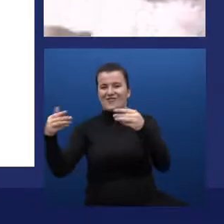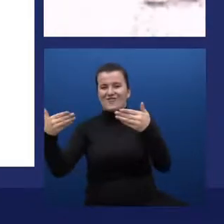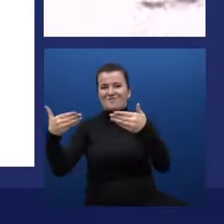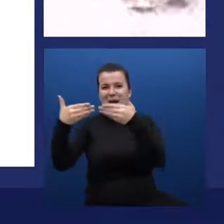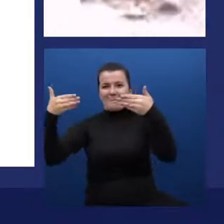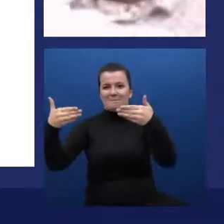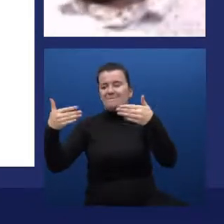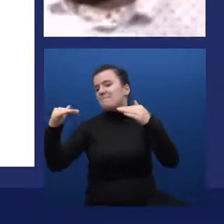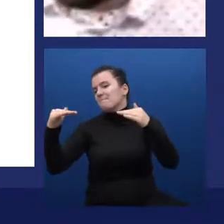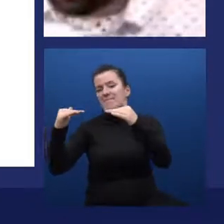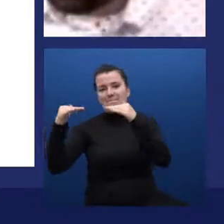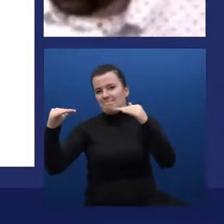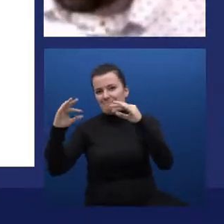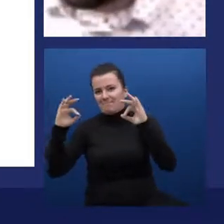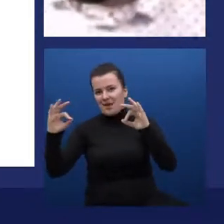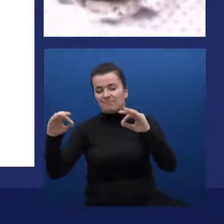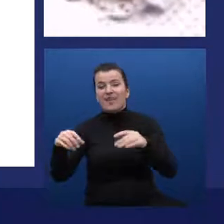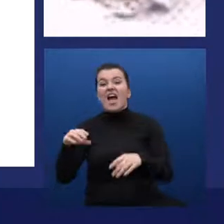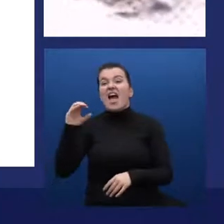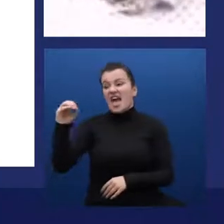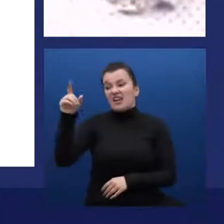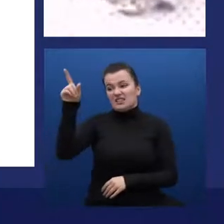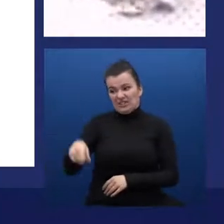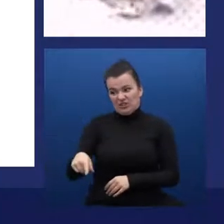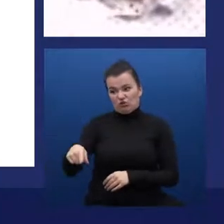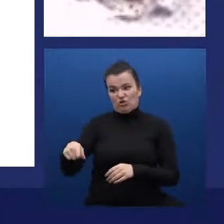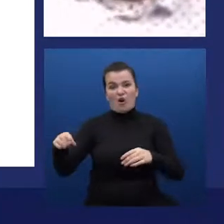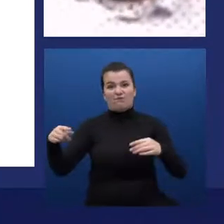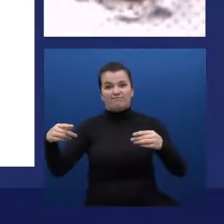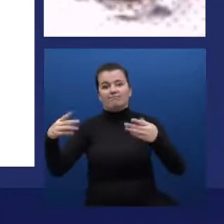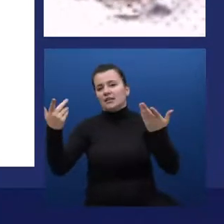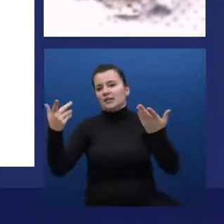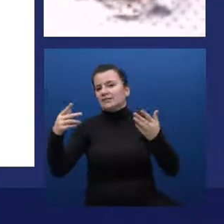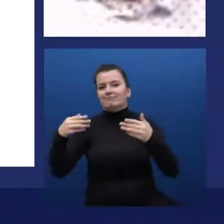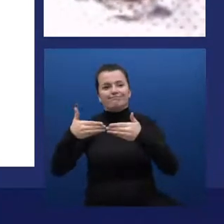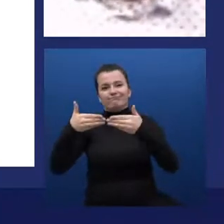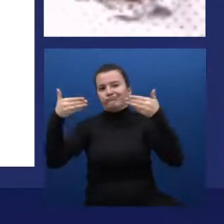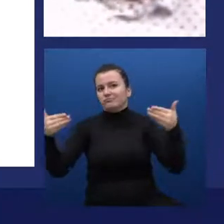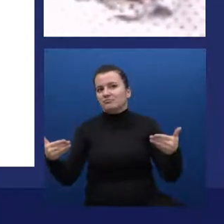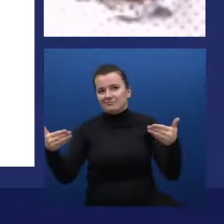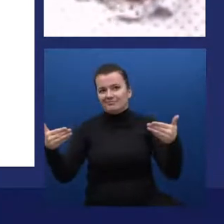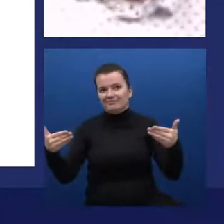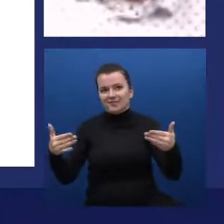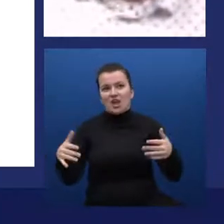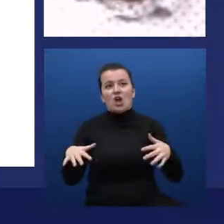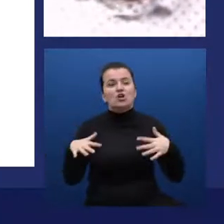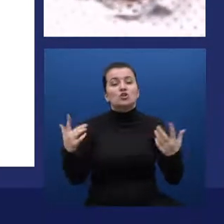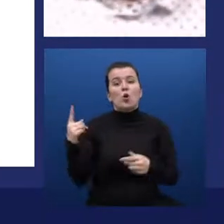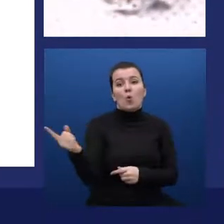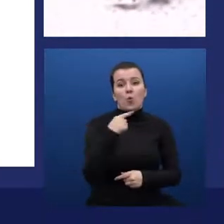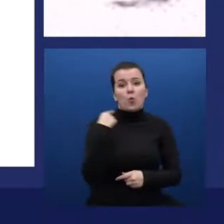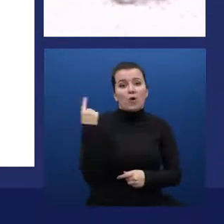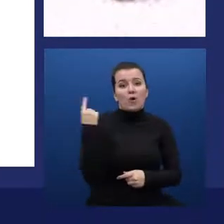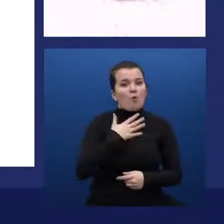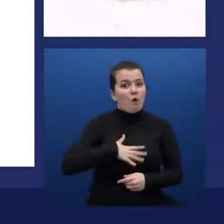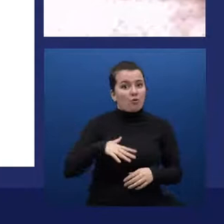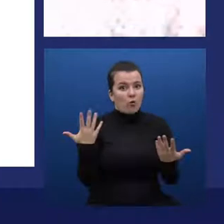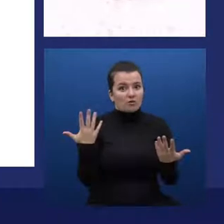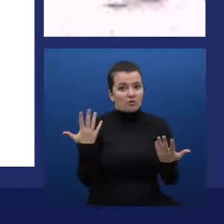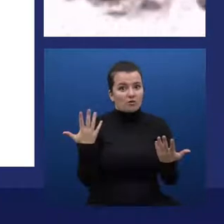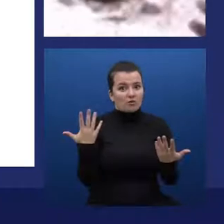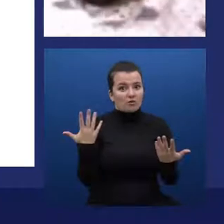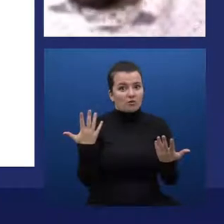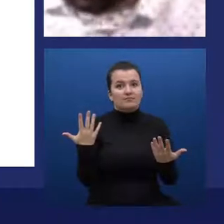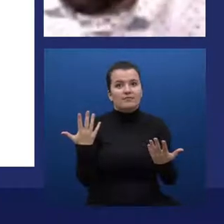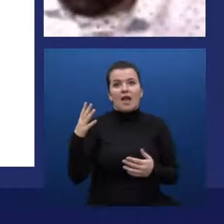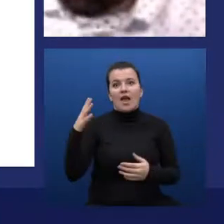that's non-zero from this cost function. And the optimizer's job is to minimize the